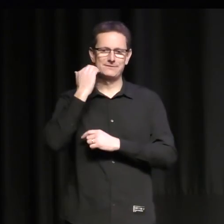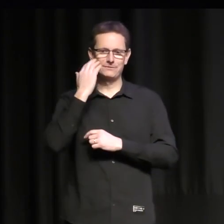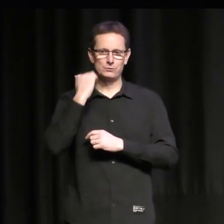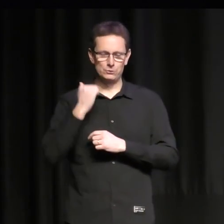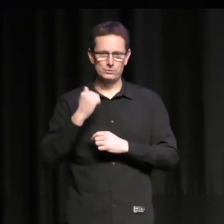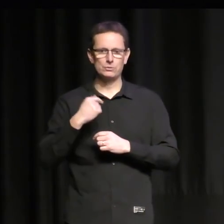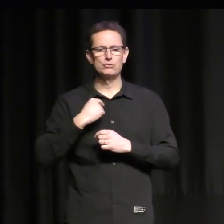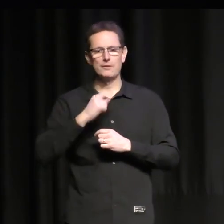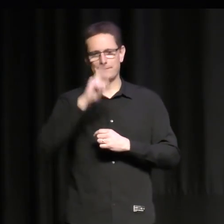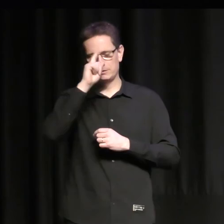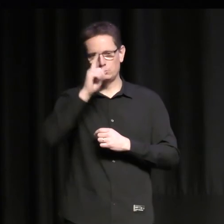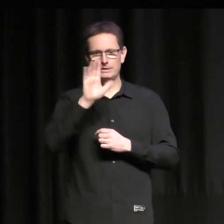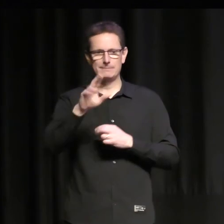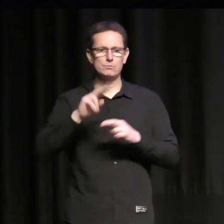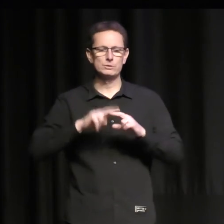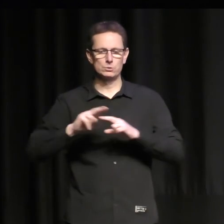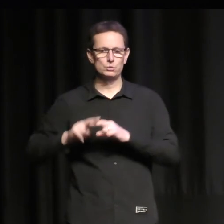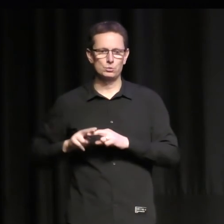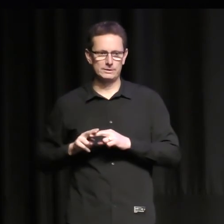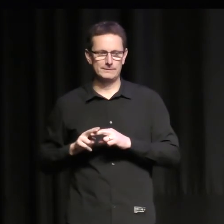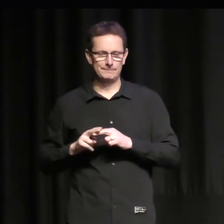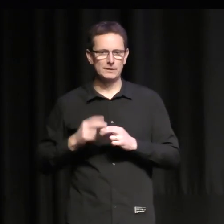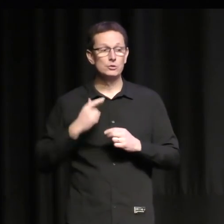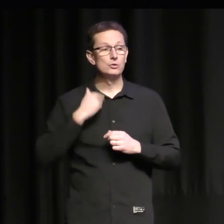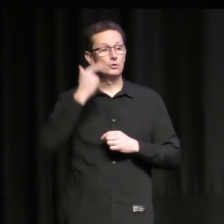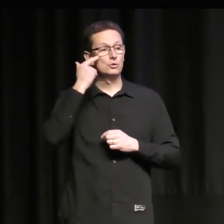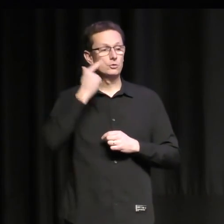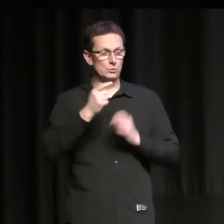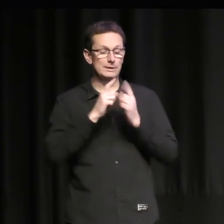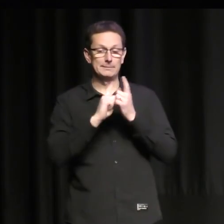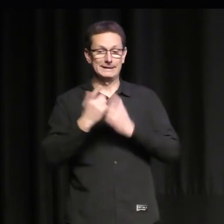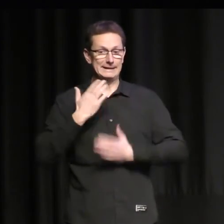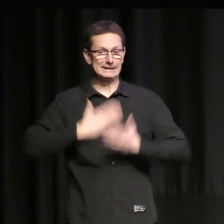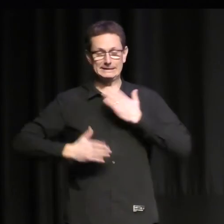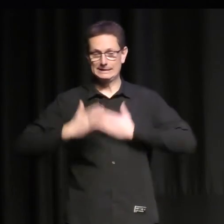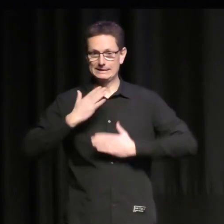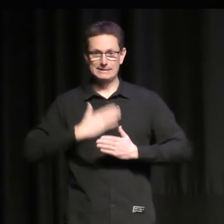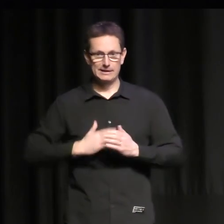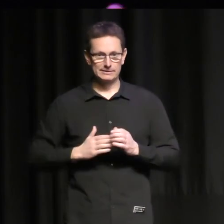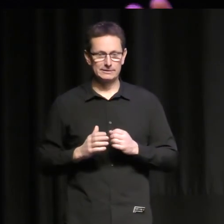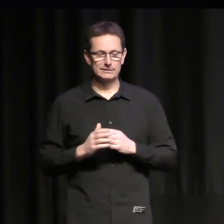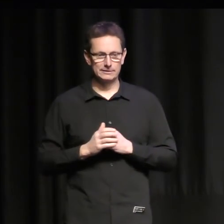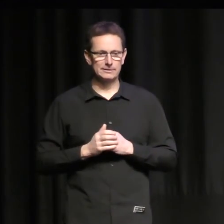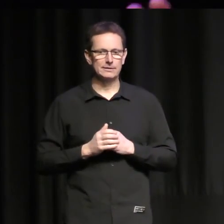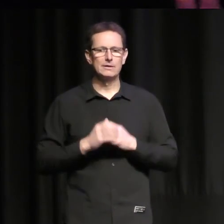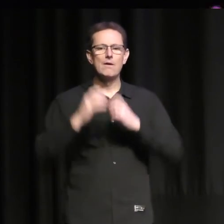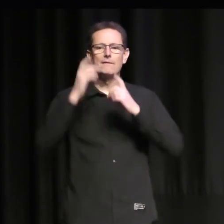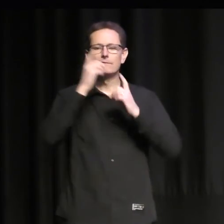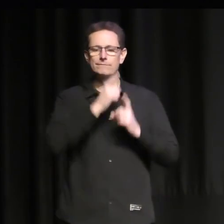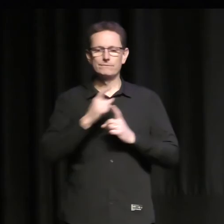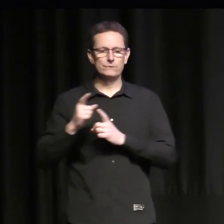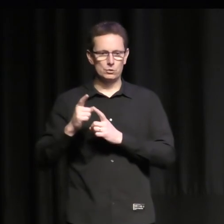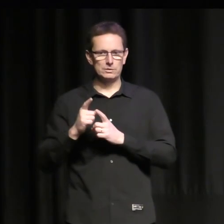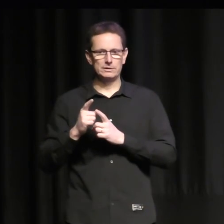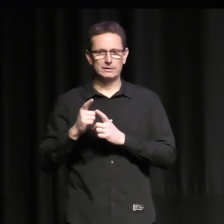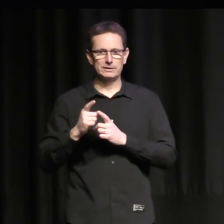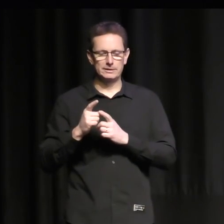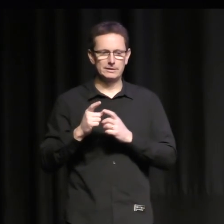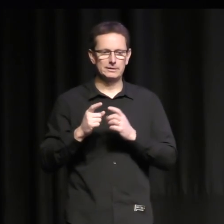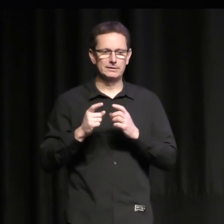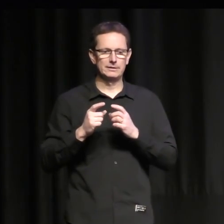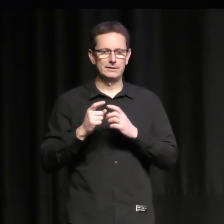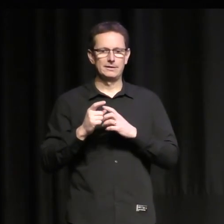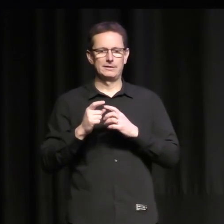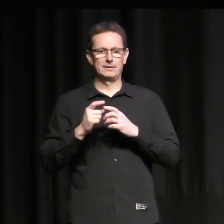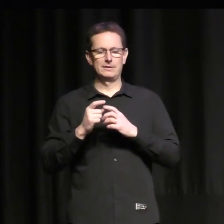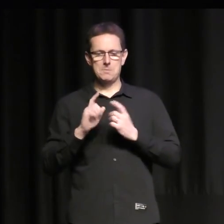I understand your position. I think it's going to be very interesting that people will come towards it from